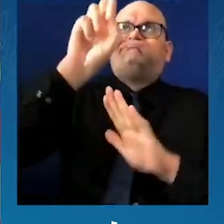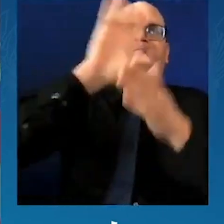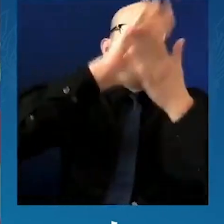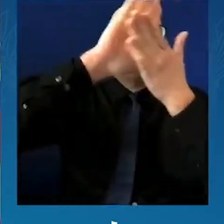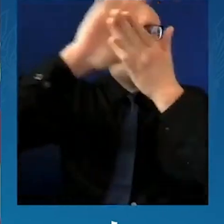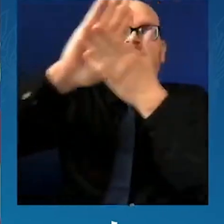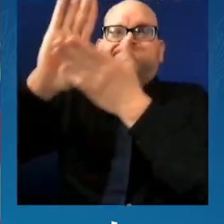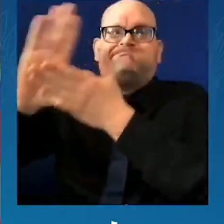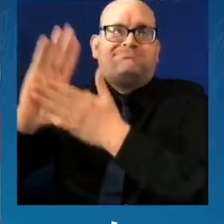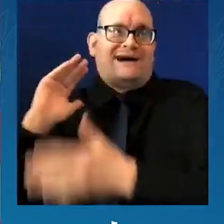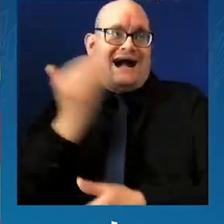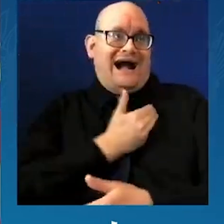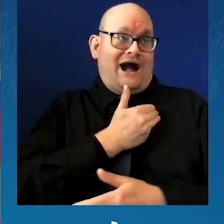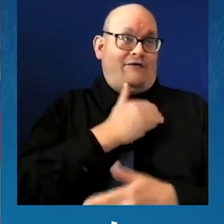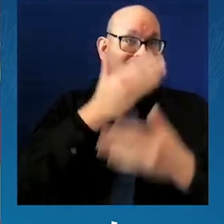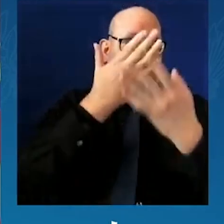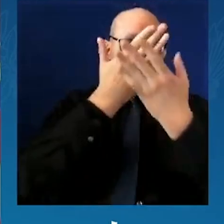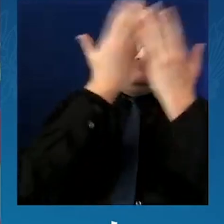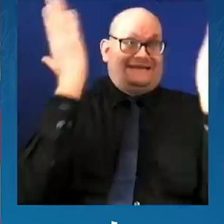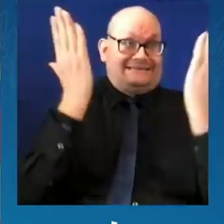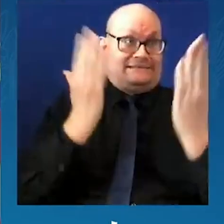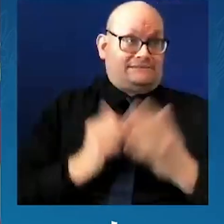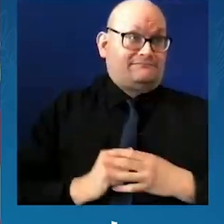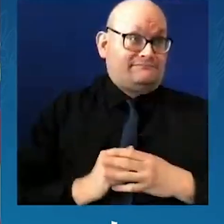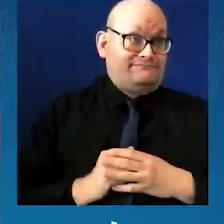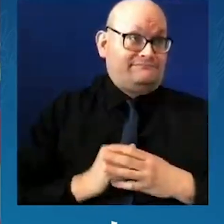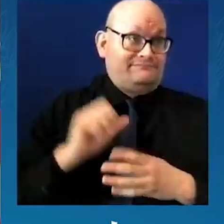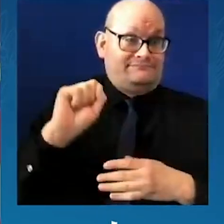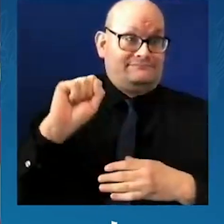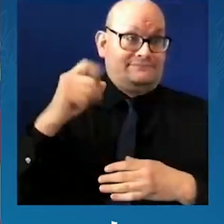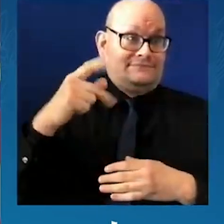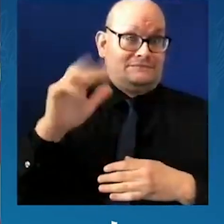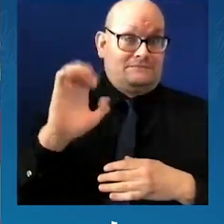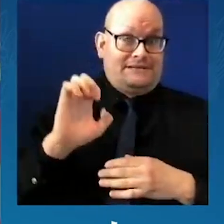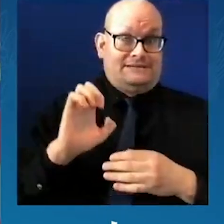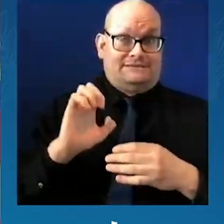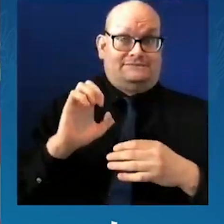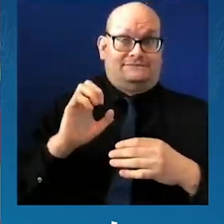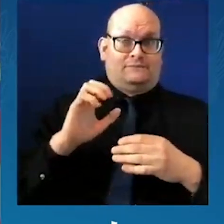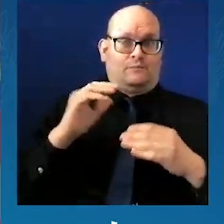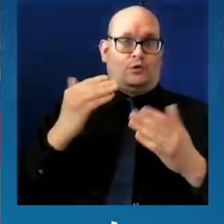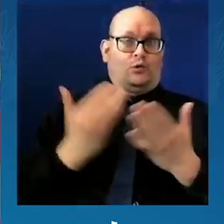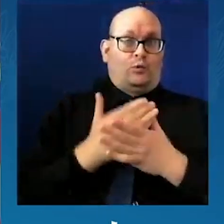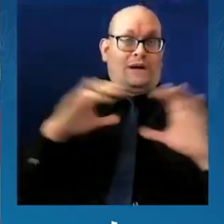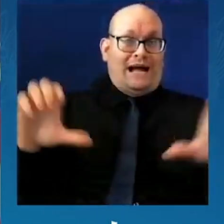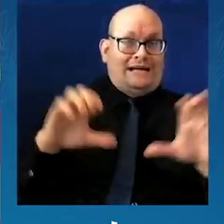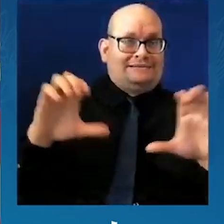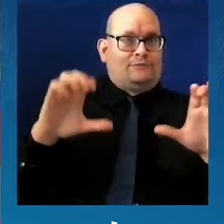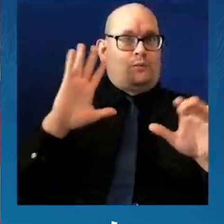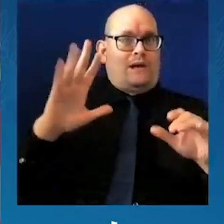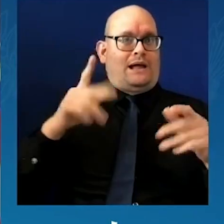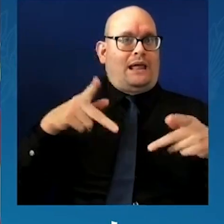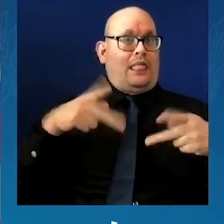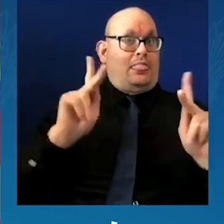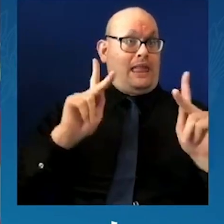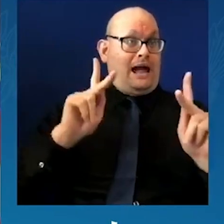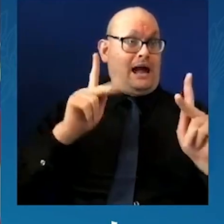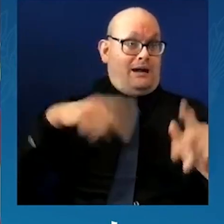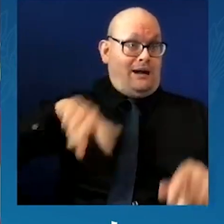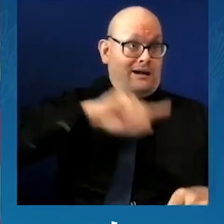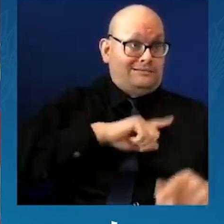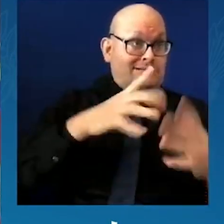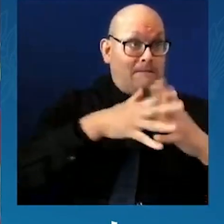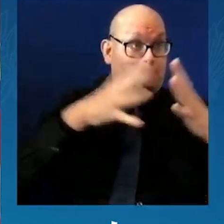These novel activities will enable America's continued leadership in space. But